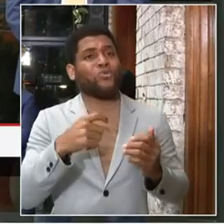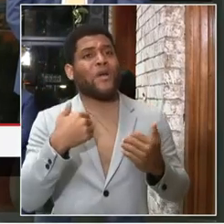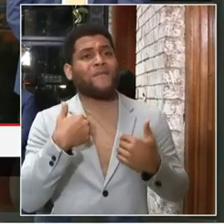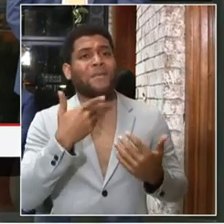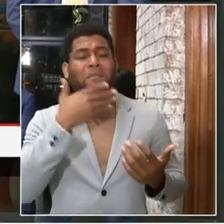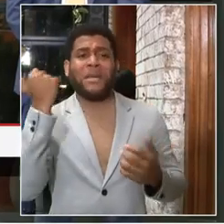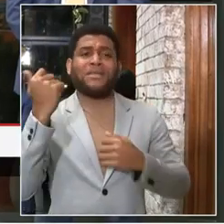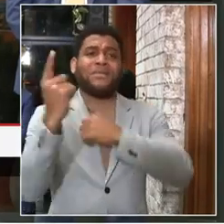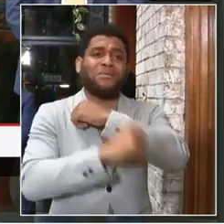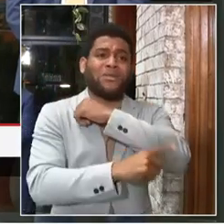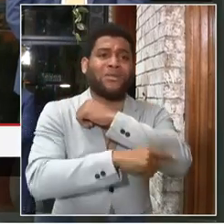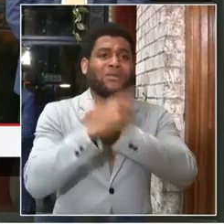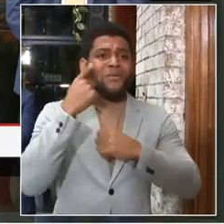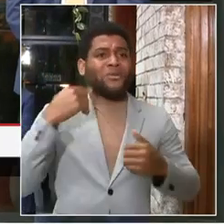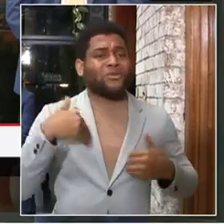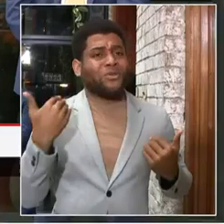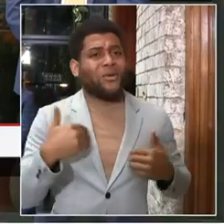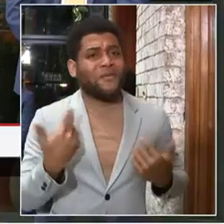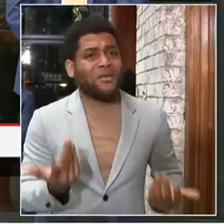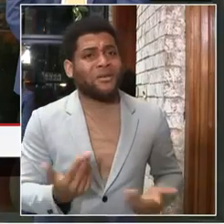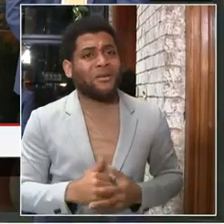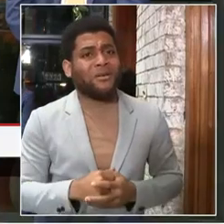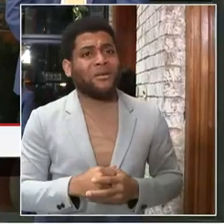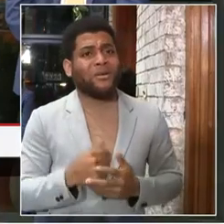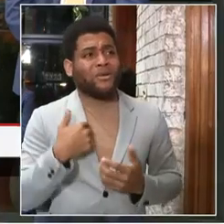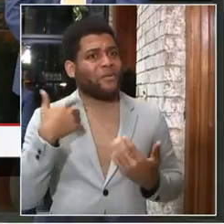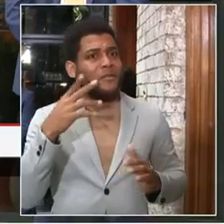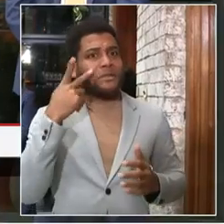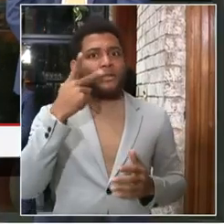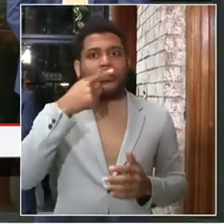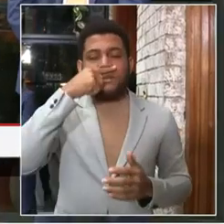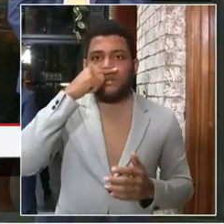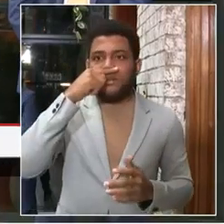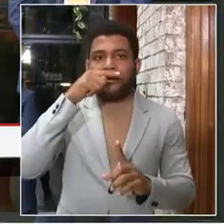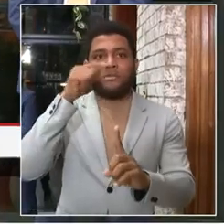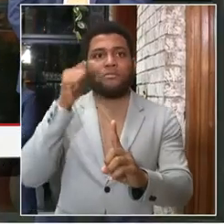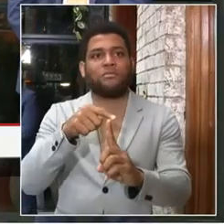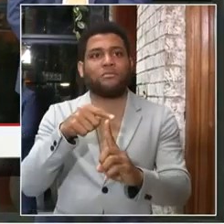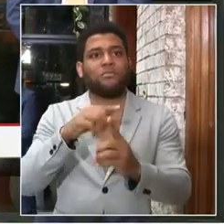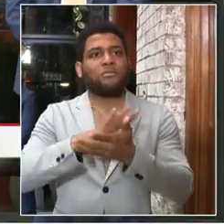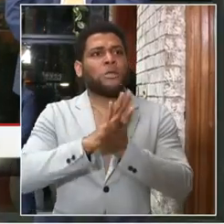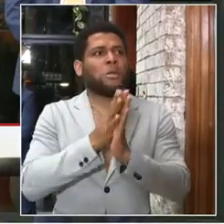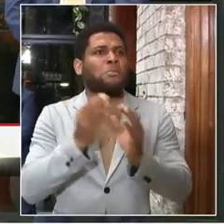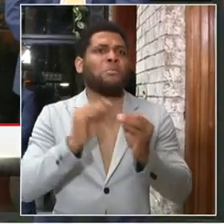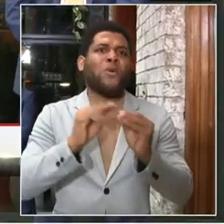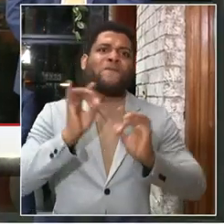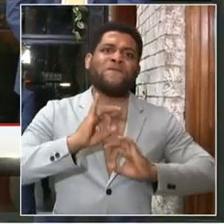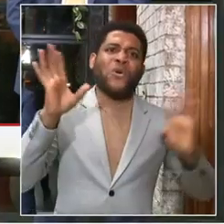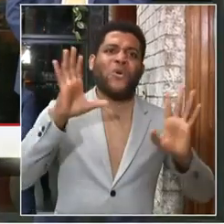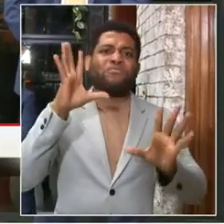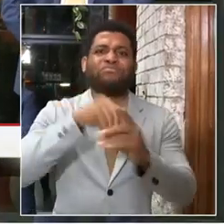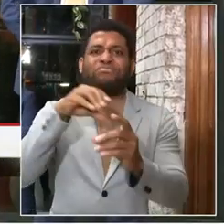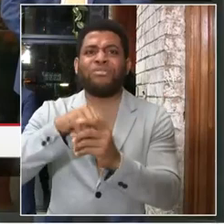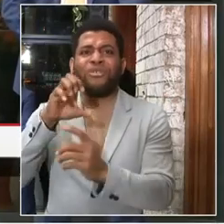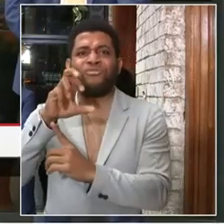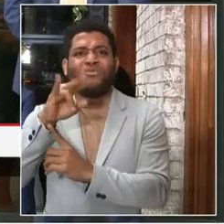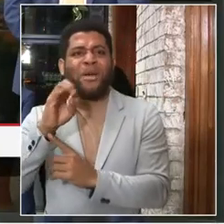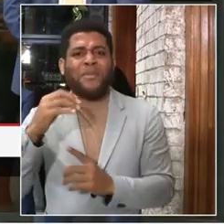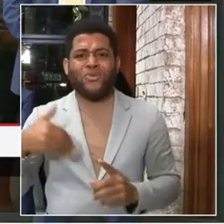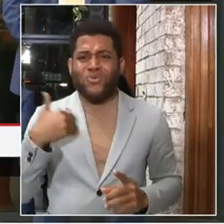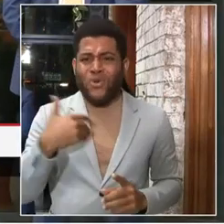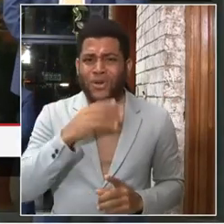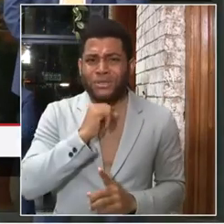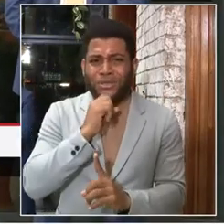juveniles. We have seen our kids become more violent at younger ages and have less